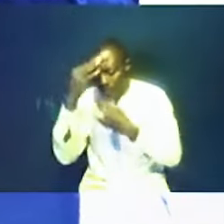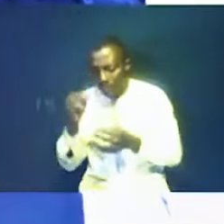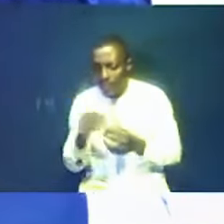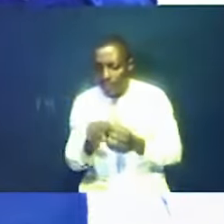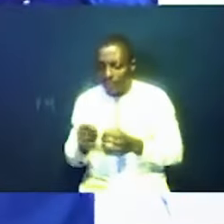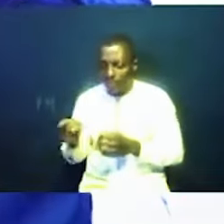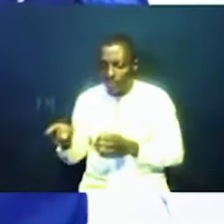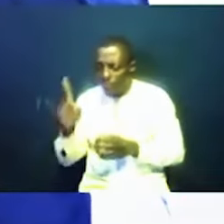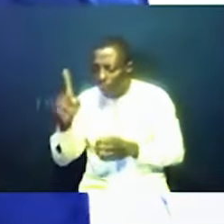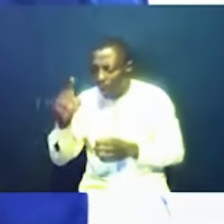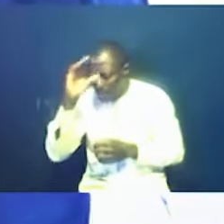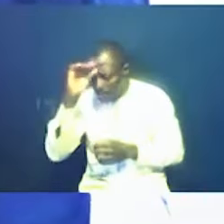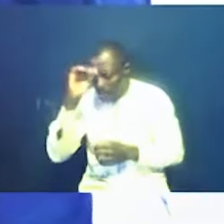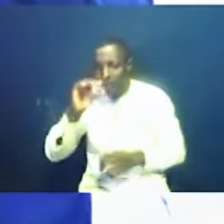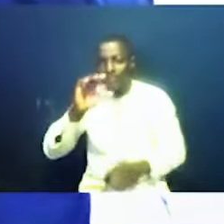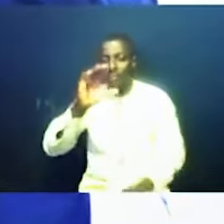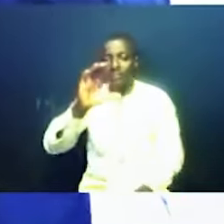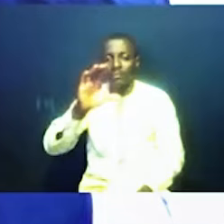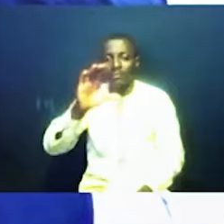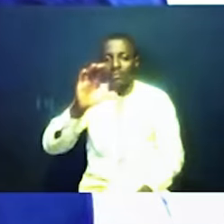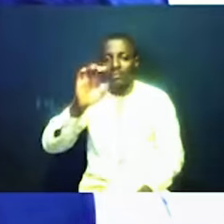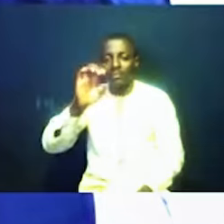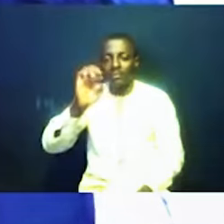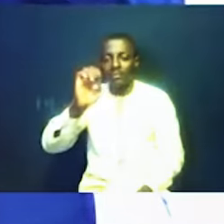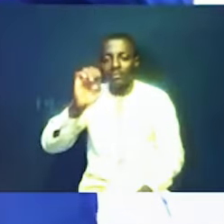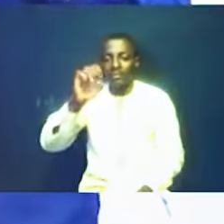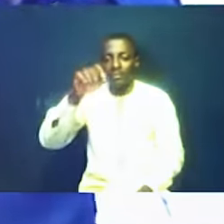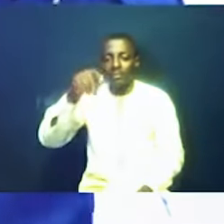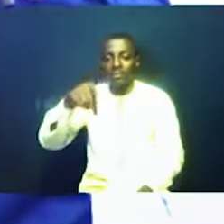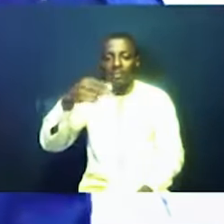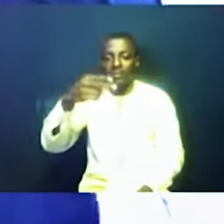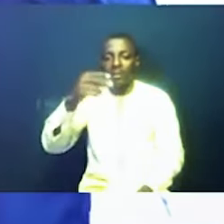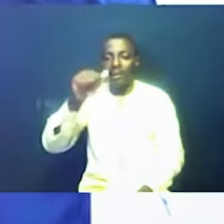offered a suggestion.